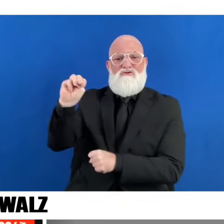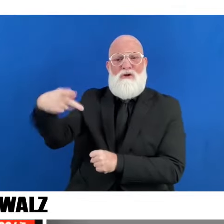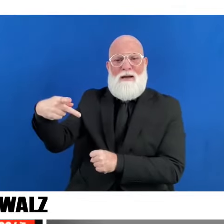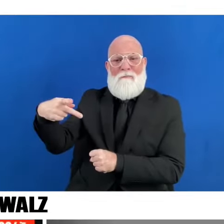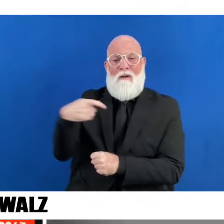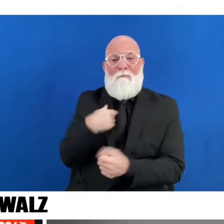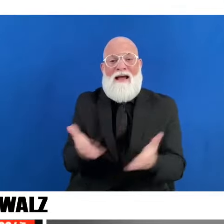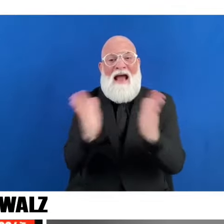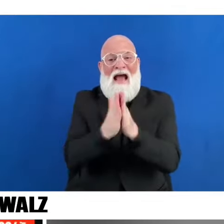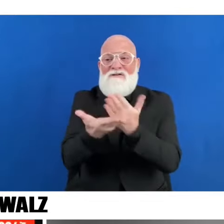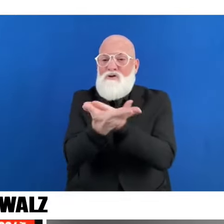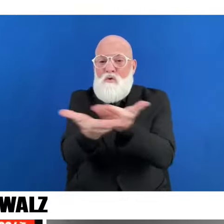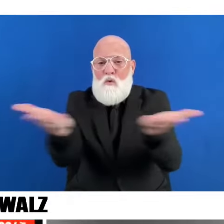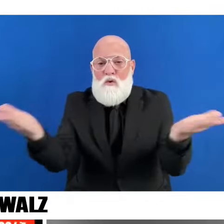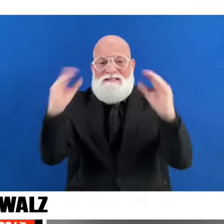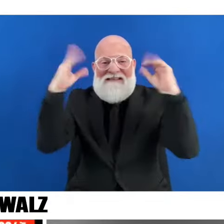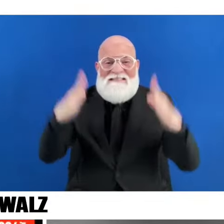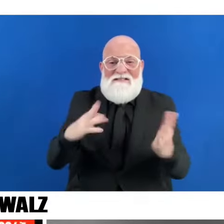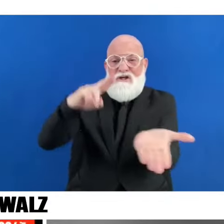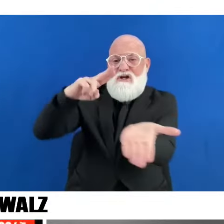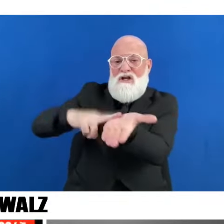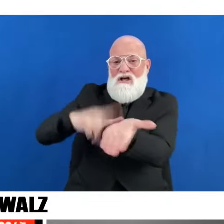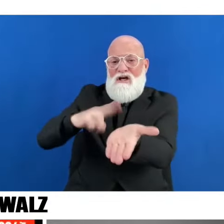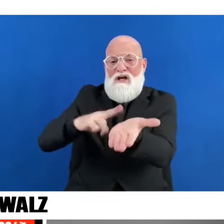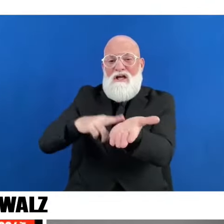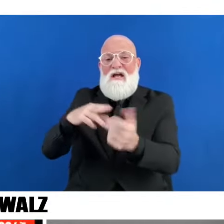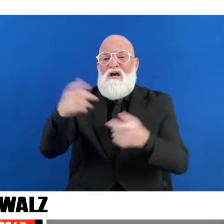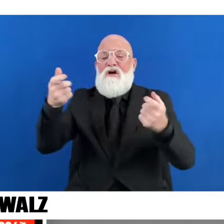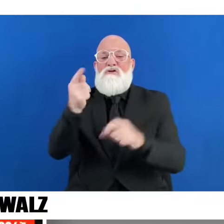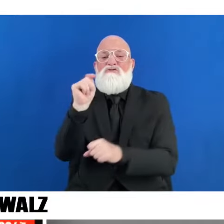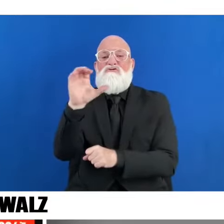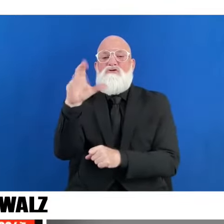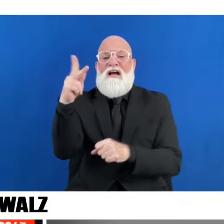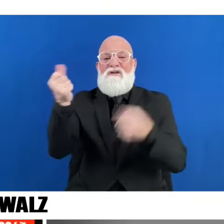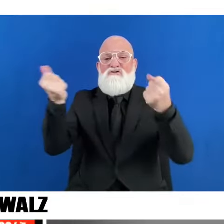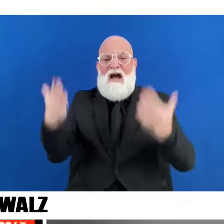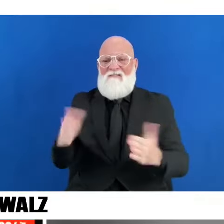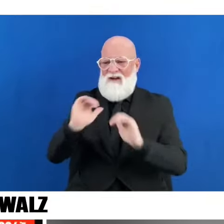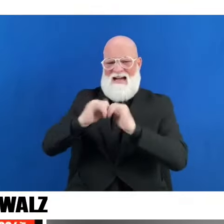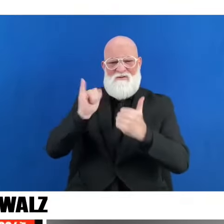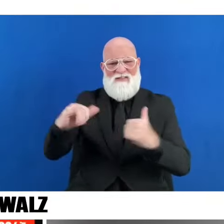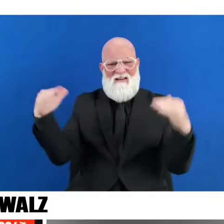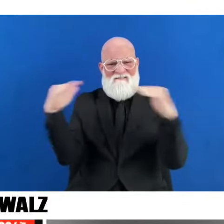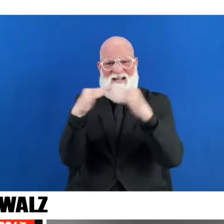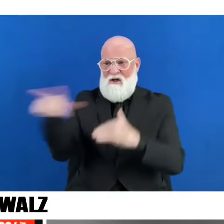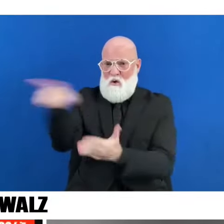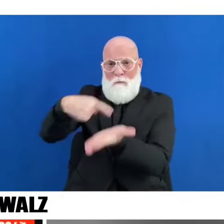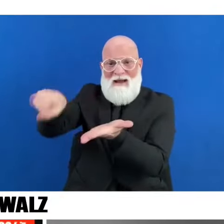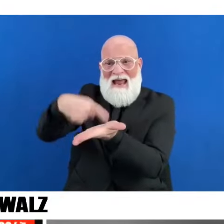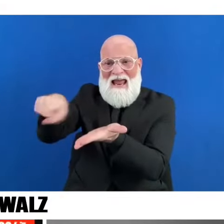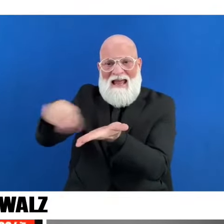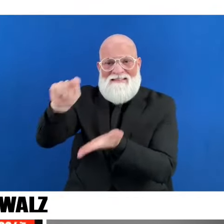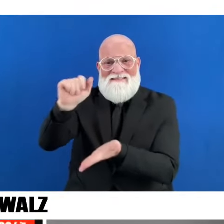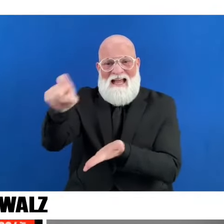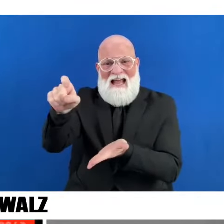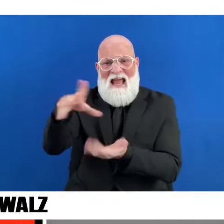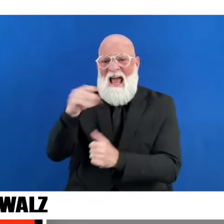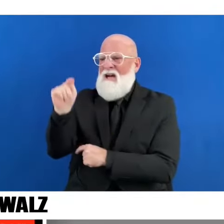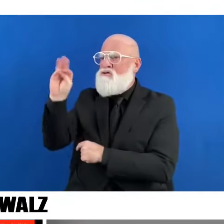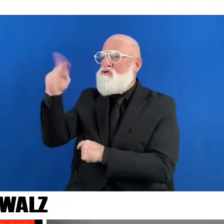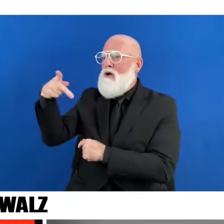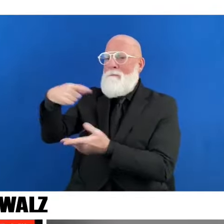truck drivers, or whatever, how is it fair that you're paying your taxes every year and Donald Trump hasn't paid any federal tax in the last 15 years,